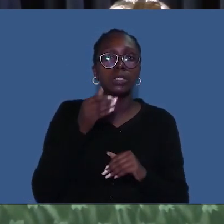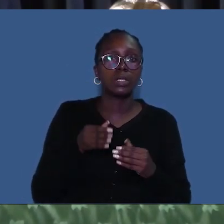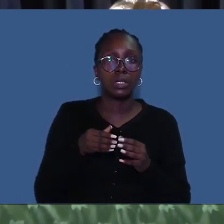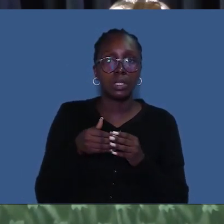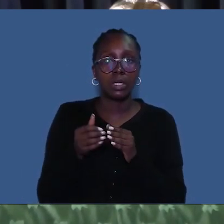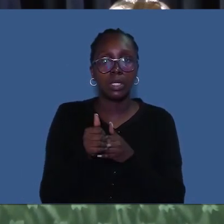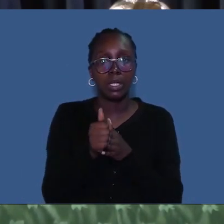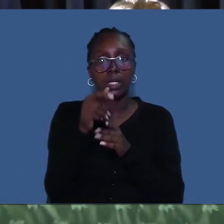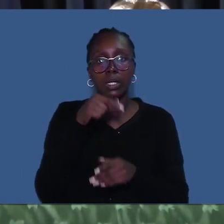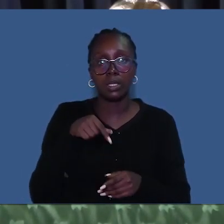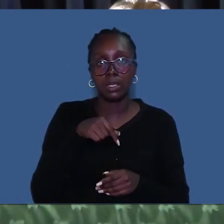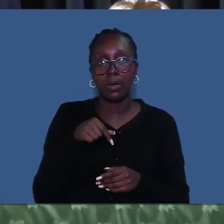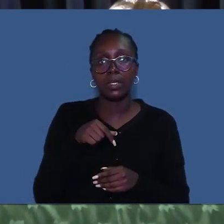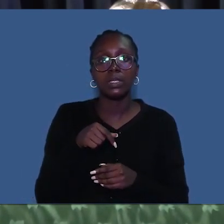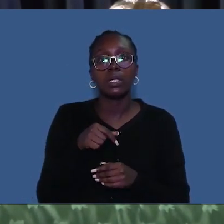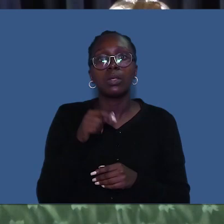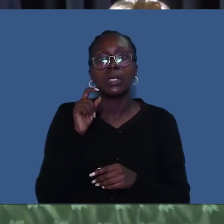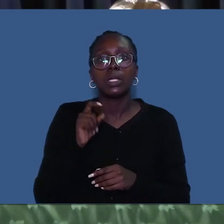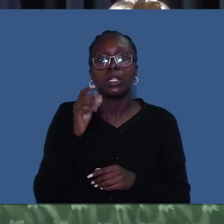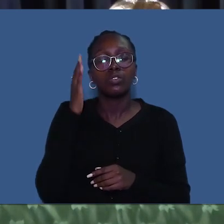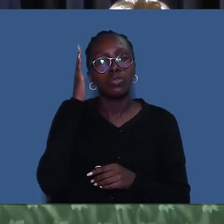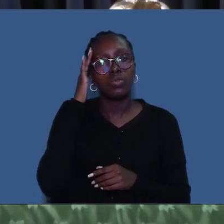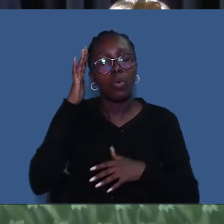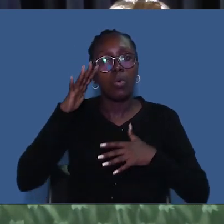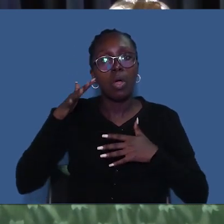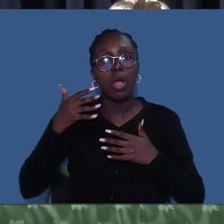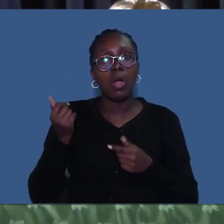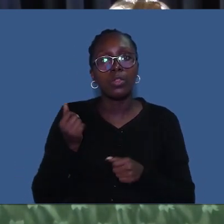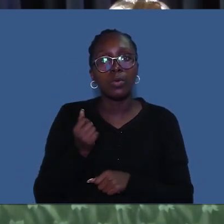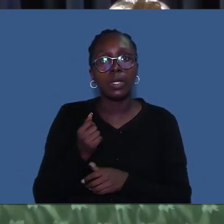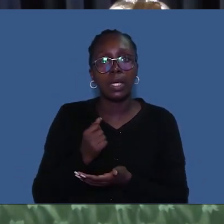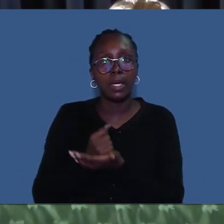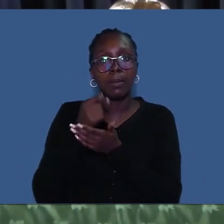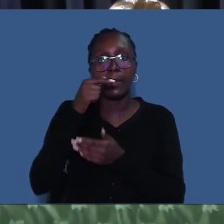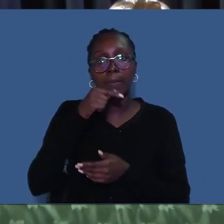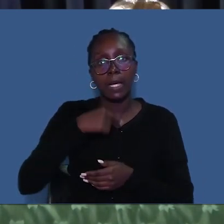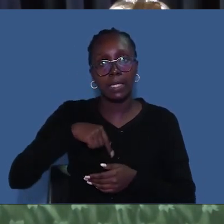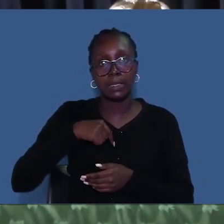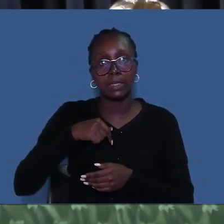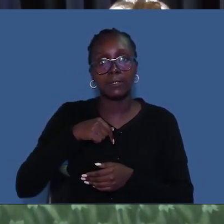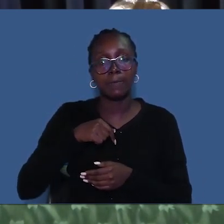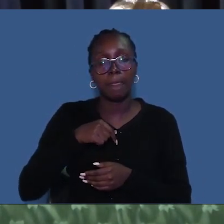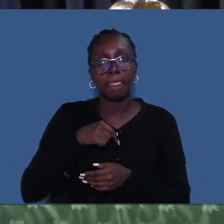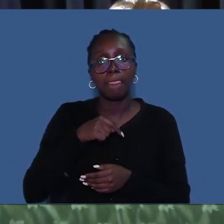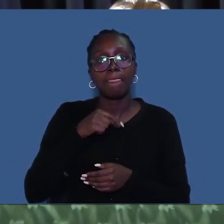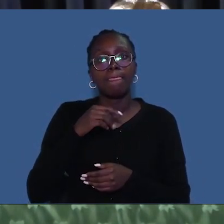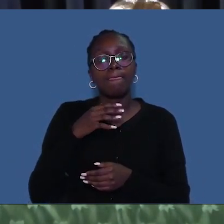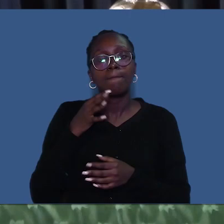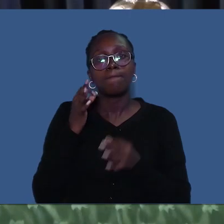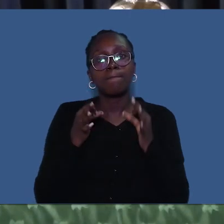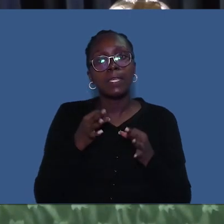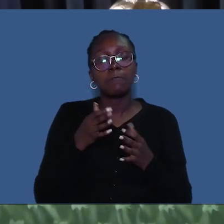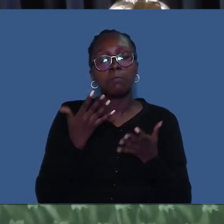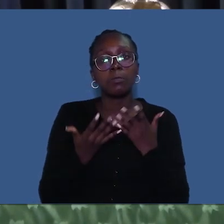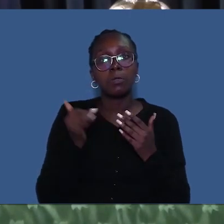how committed they are to the cause they stand for. Are they giving themselves for leadership because they want their own gain, or do they